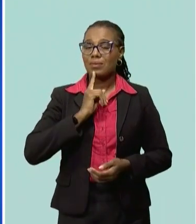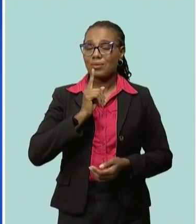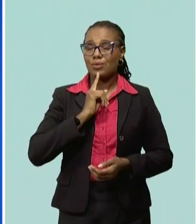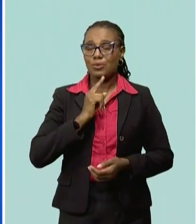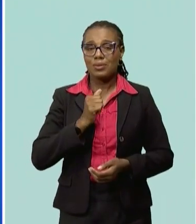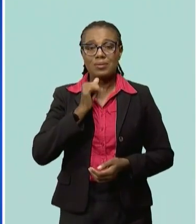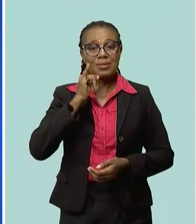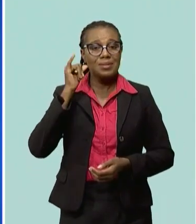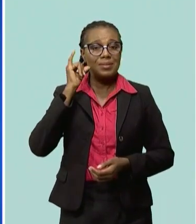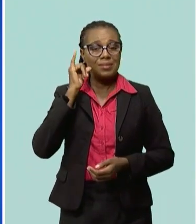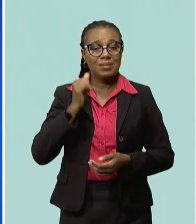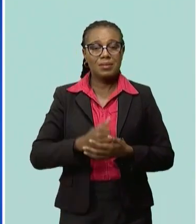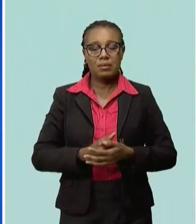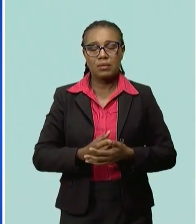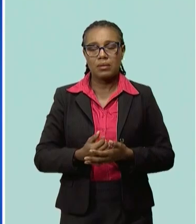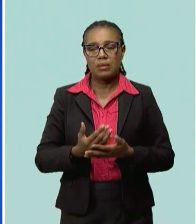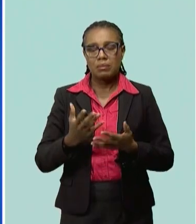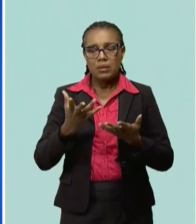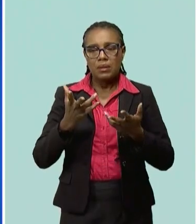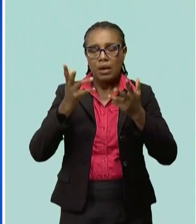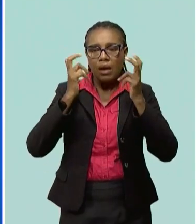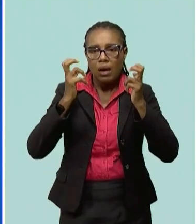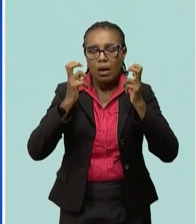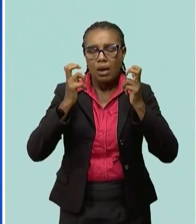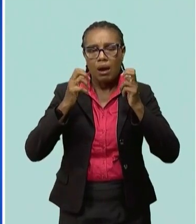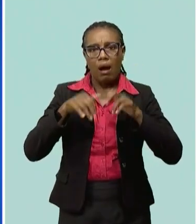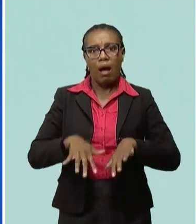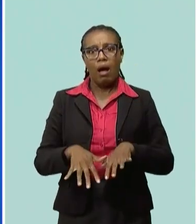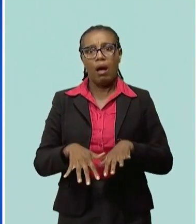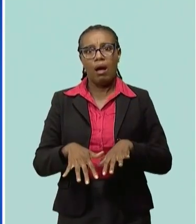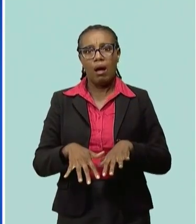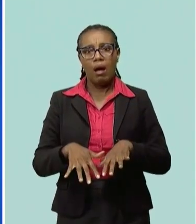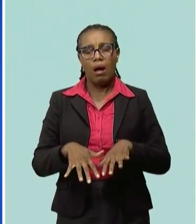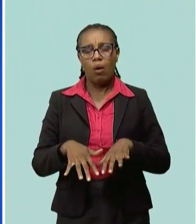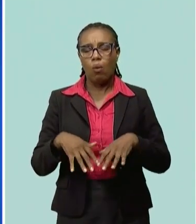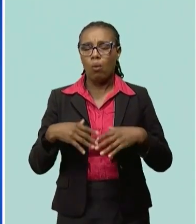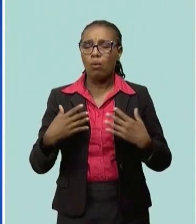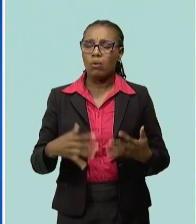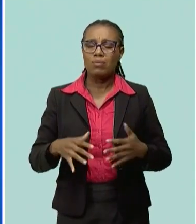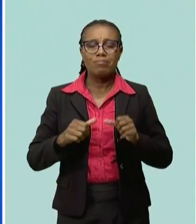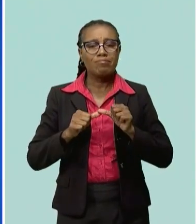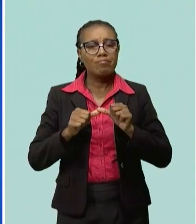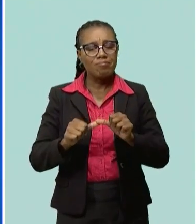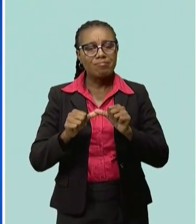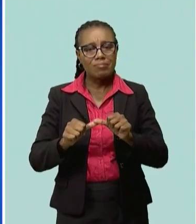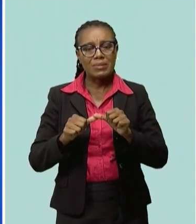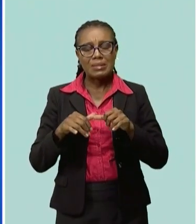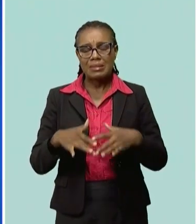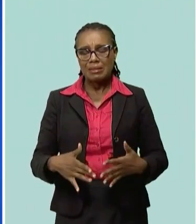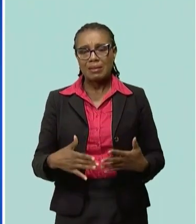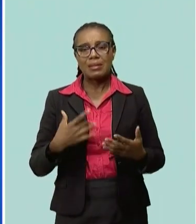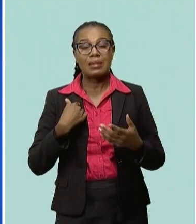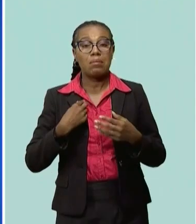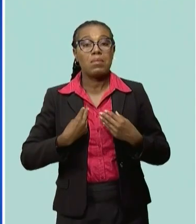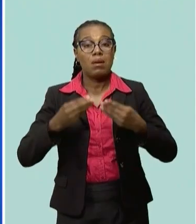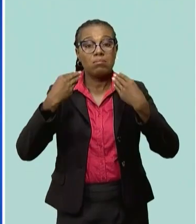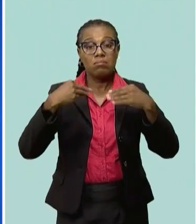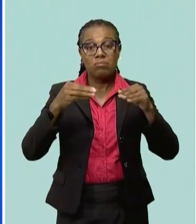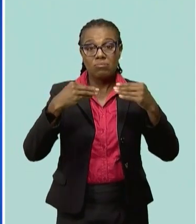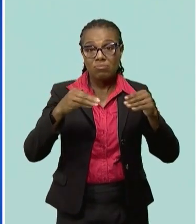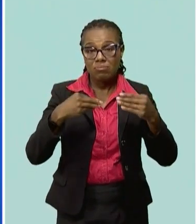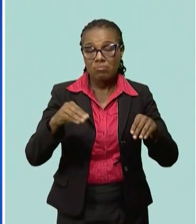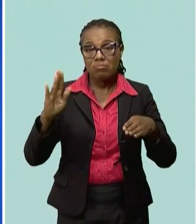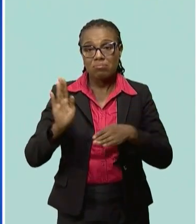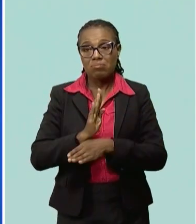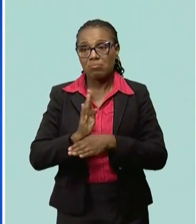Still in disbelief. can say he was a regular at money shop, especially when his